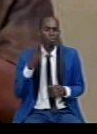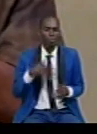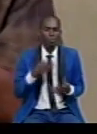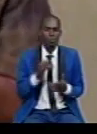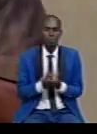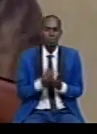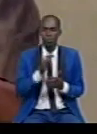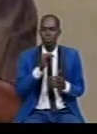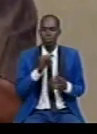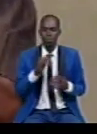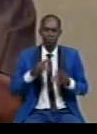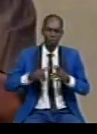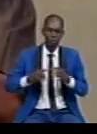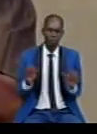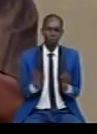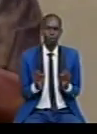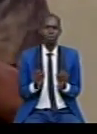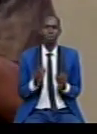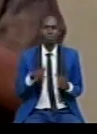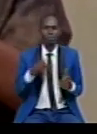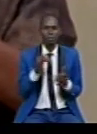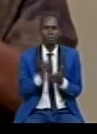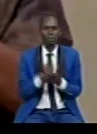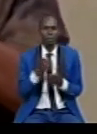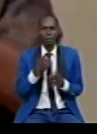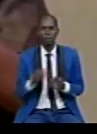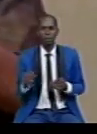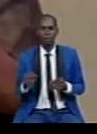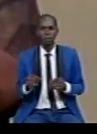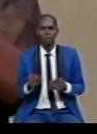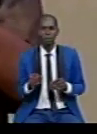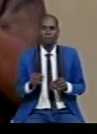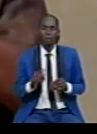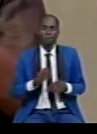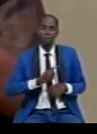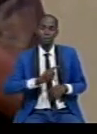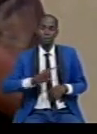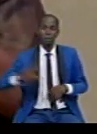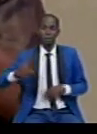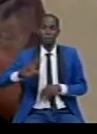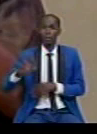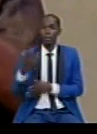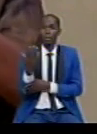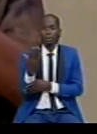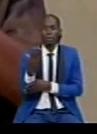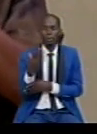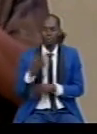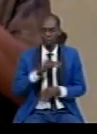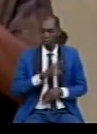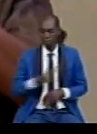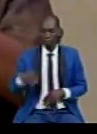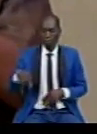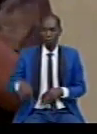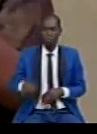My left, my leg, I cannot take it. I cannot speak. When my wife just see me,